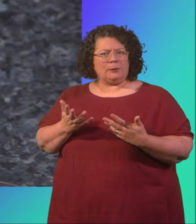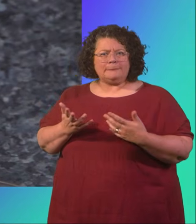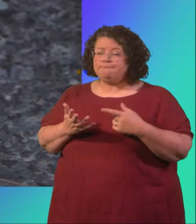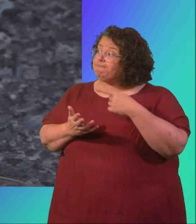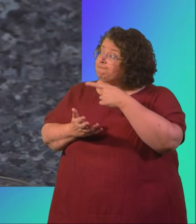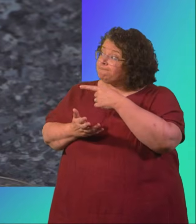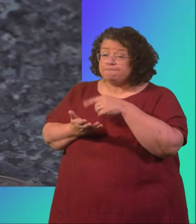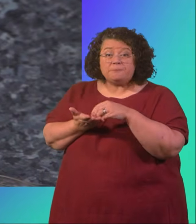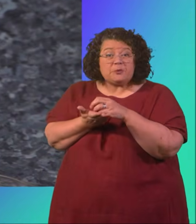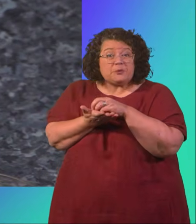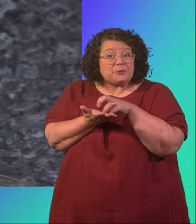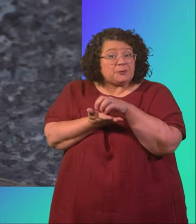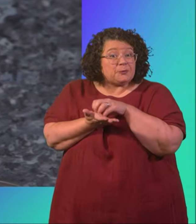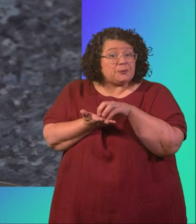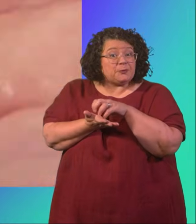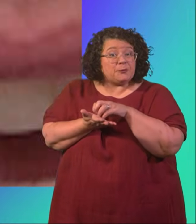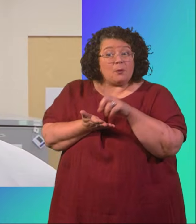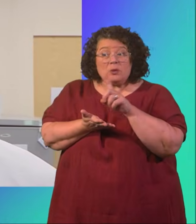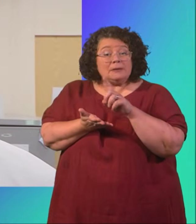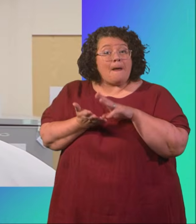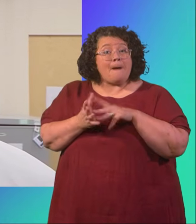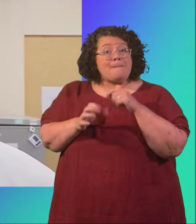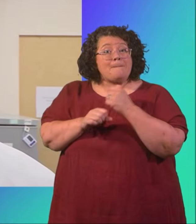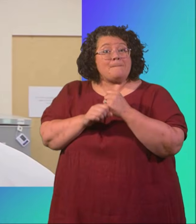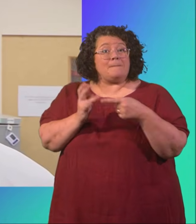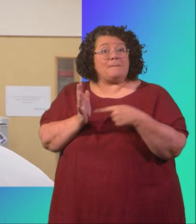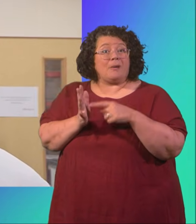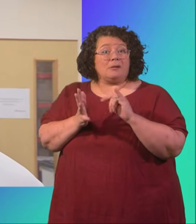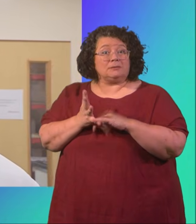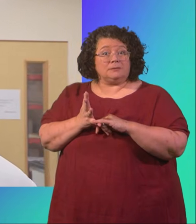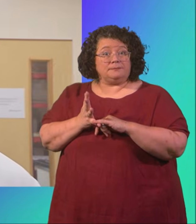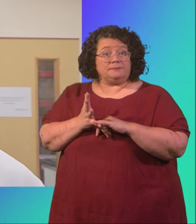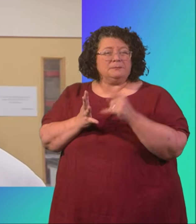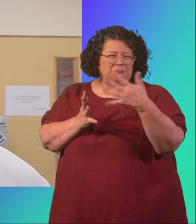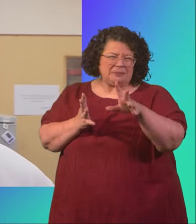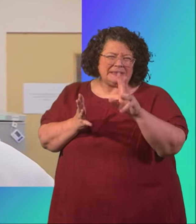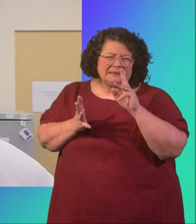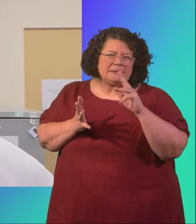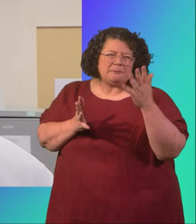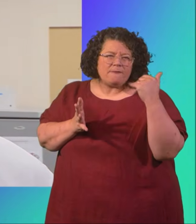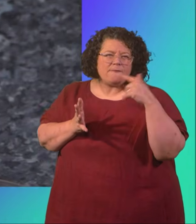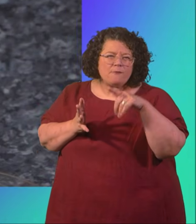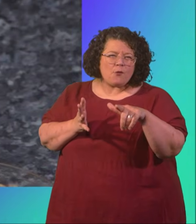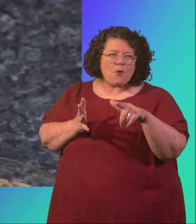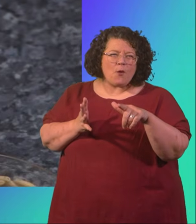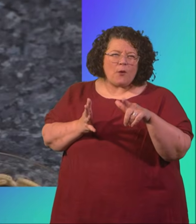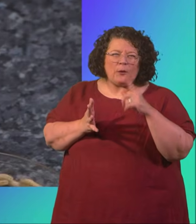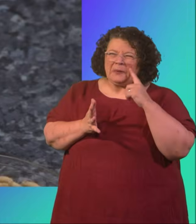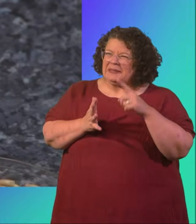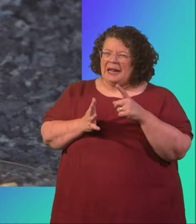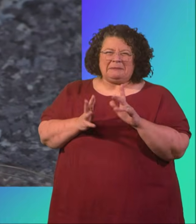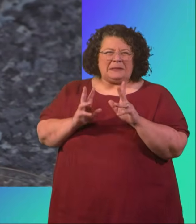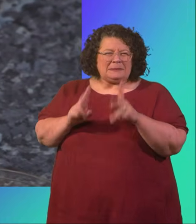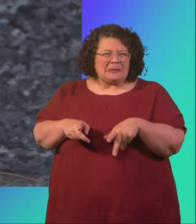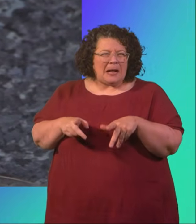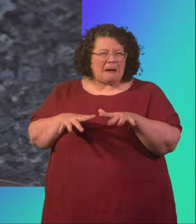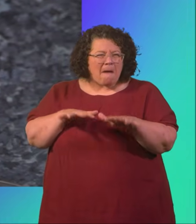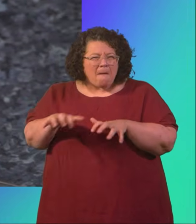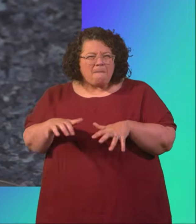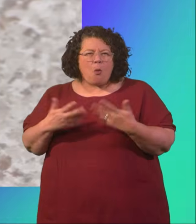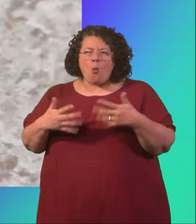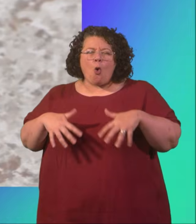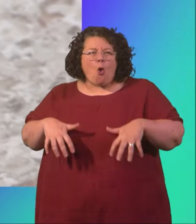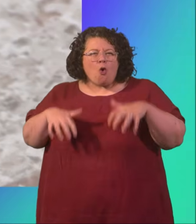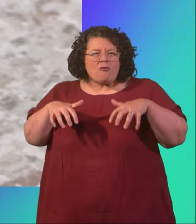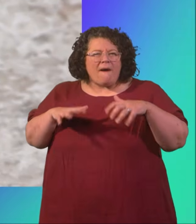These are maggots. Nice. Now, you've probably seen maggots before, and these are the same scary maggots that you see in dead animals and in